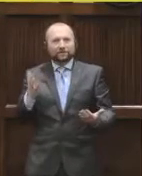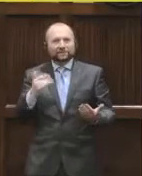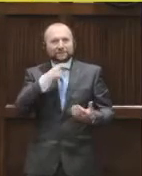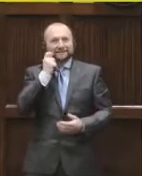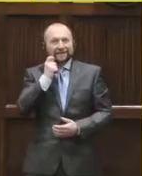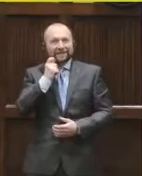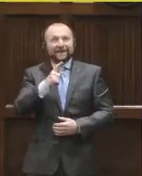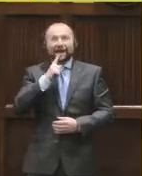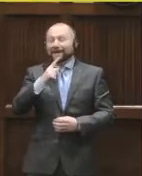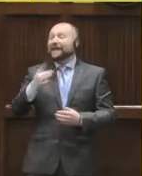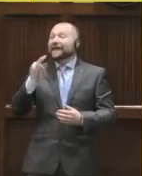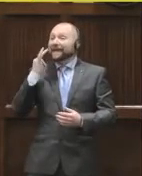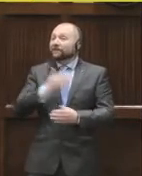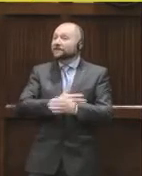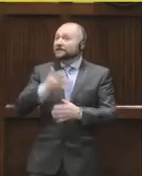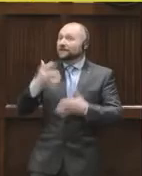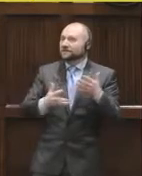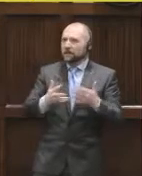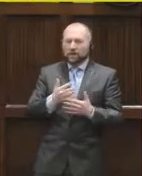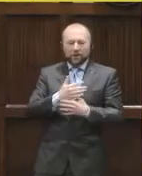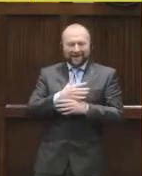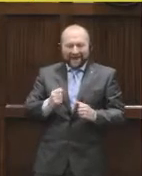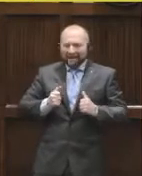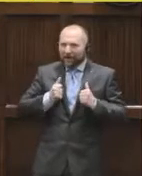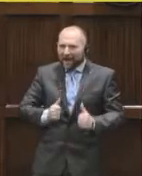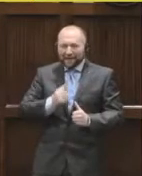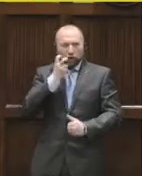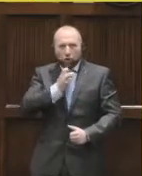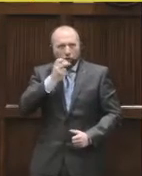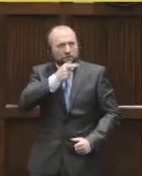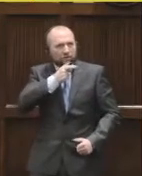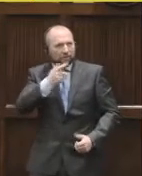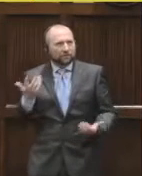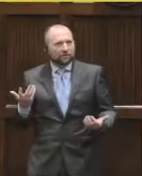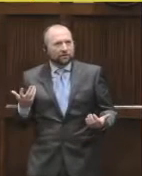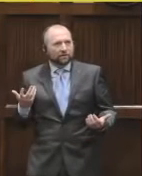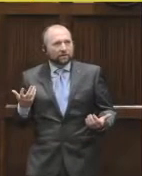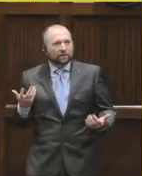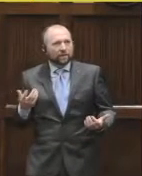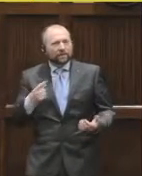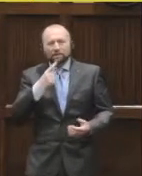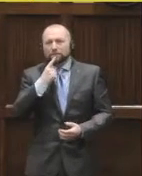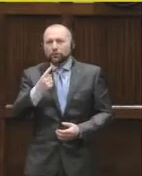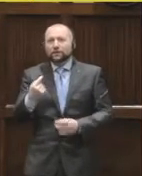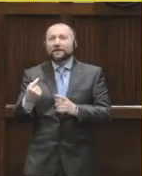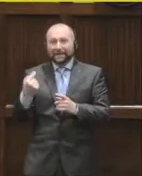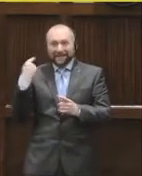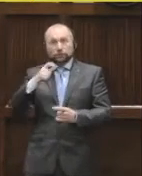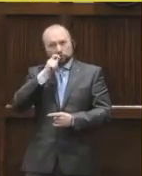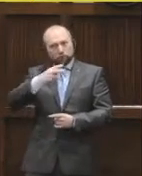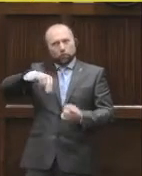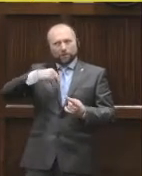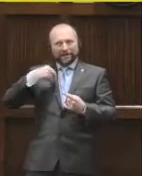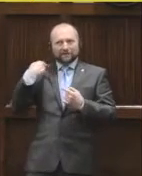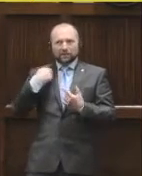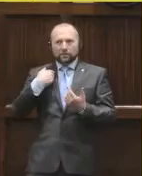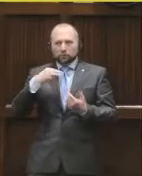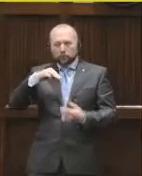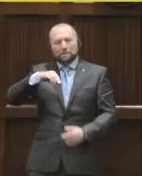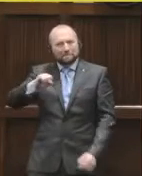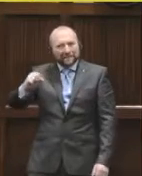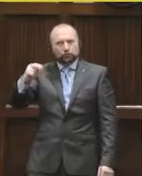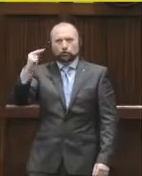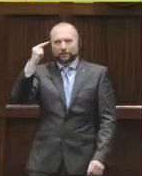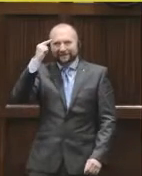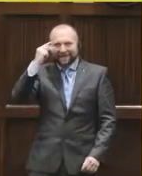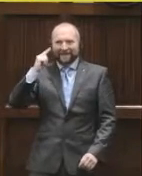using signs that they would never become oral. And of course, that was to misunderstand the